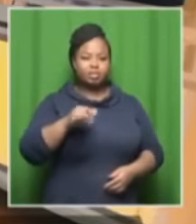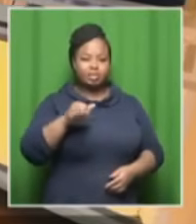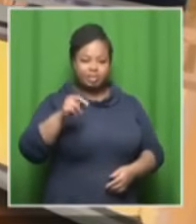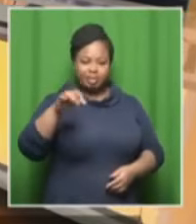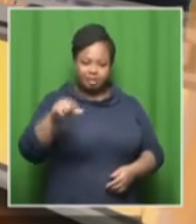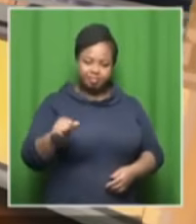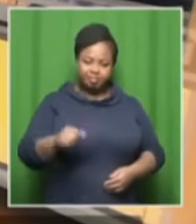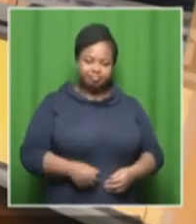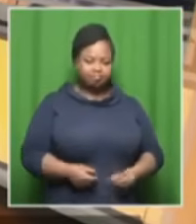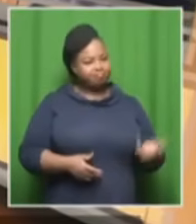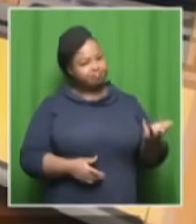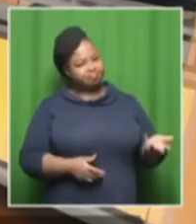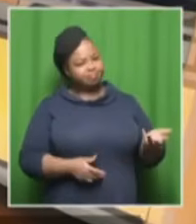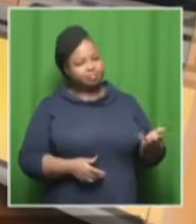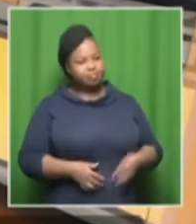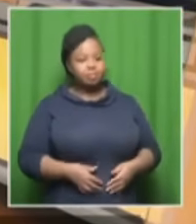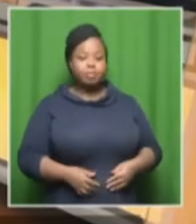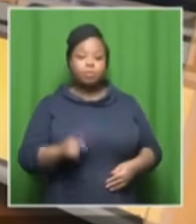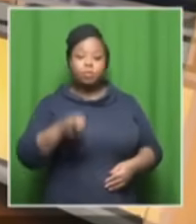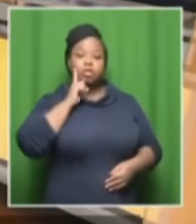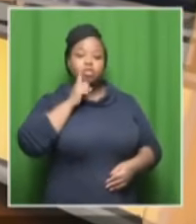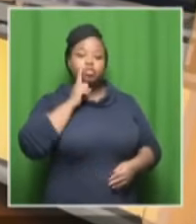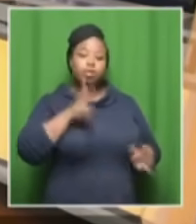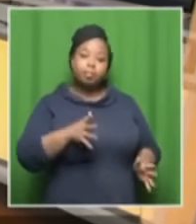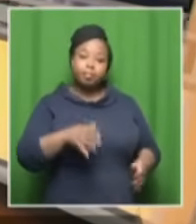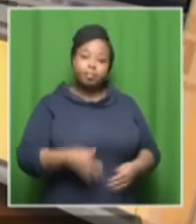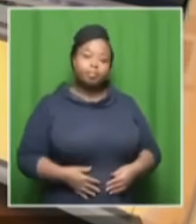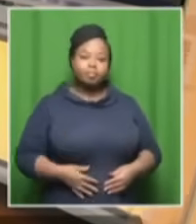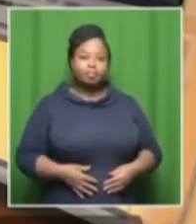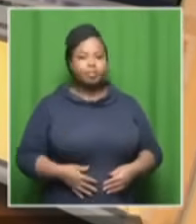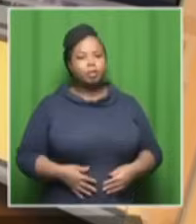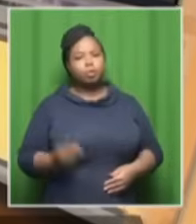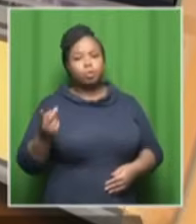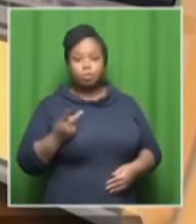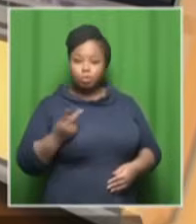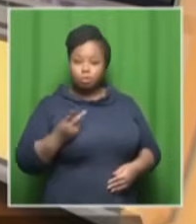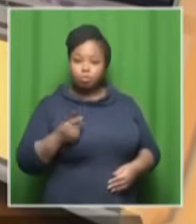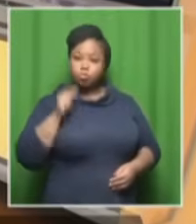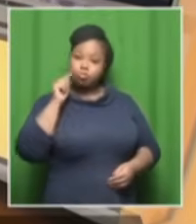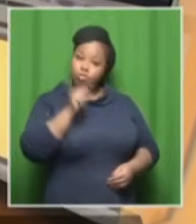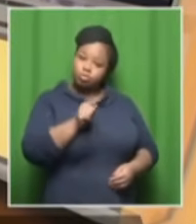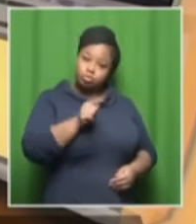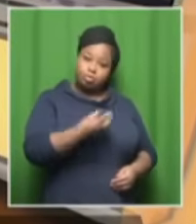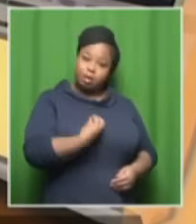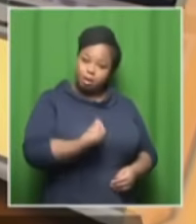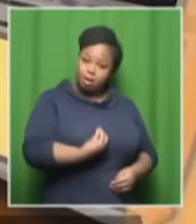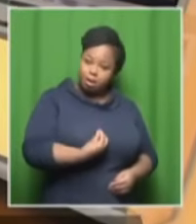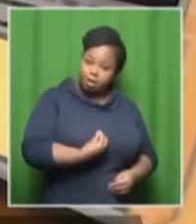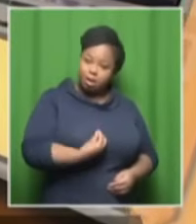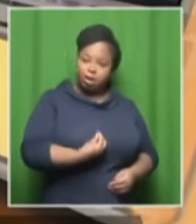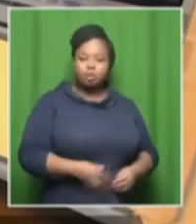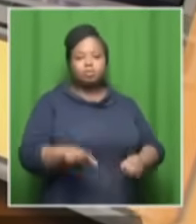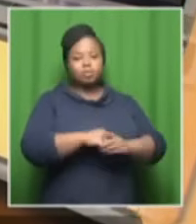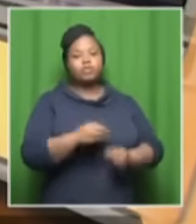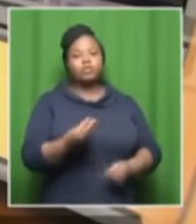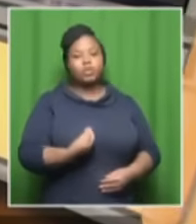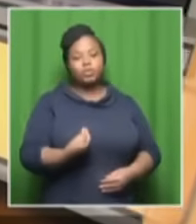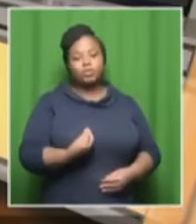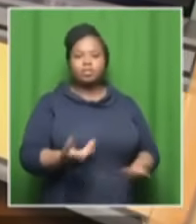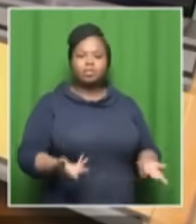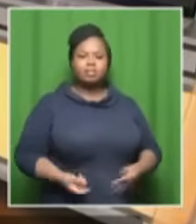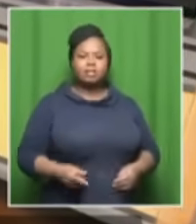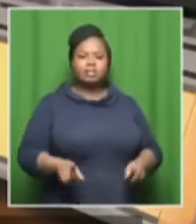let's talk to you. You are a teacher, so not only are you young and a part of the youth, you